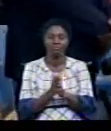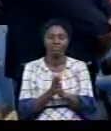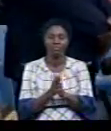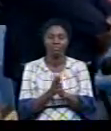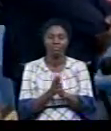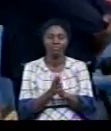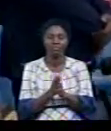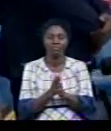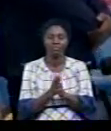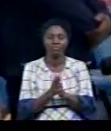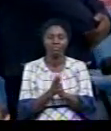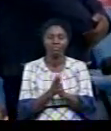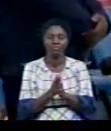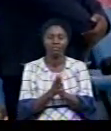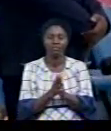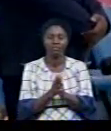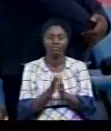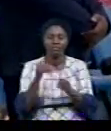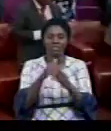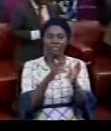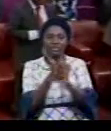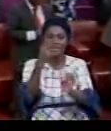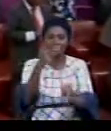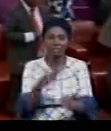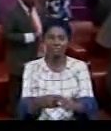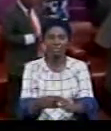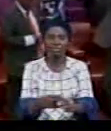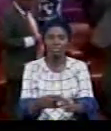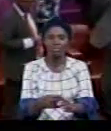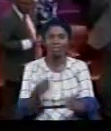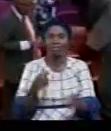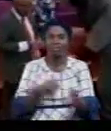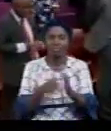In Jesus' name we pray.